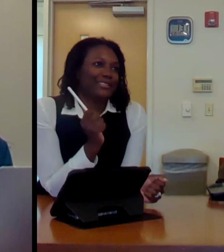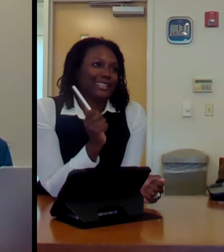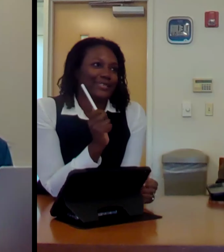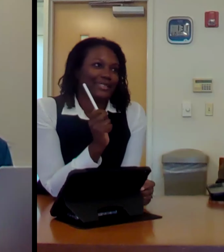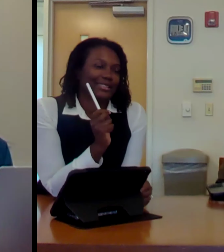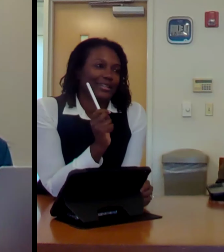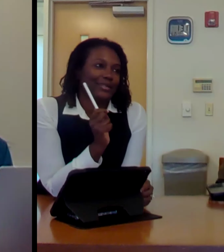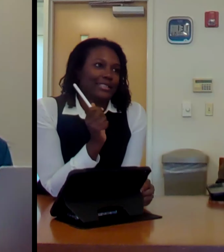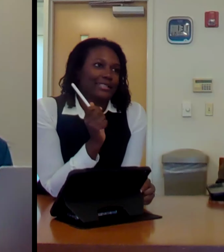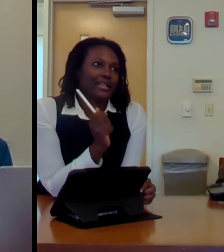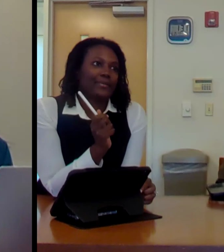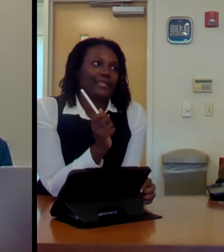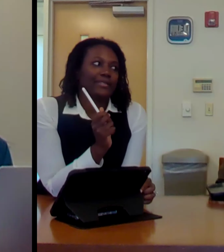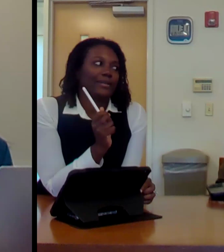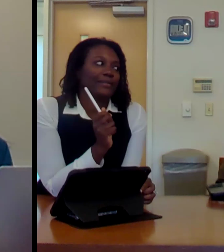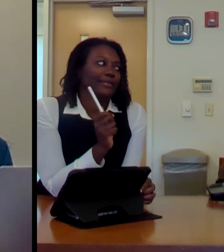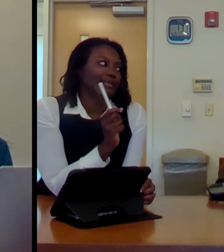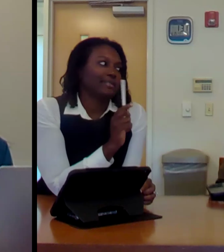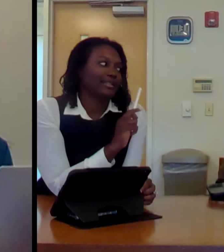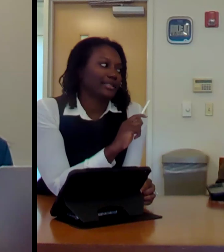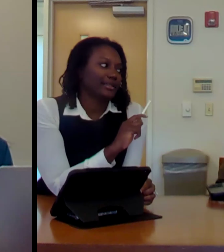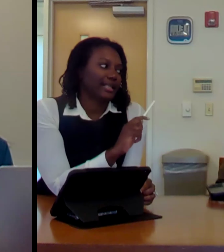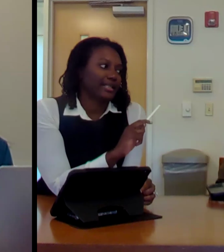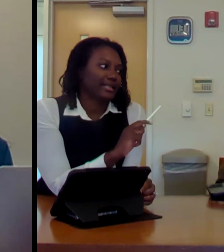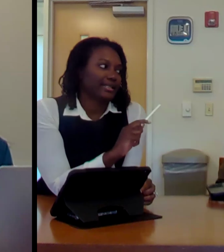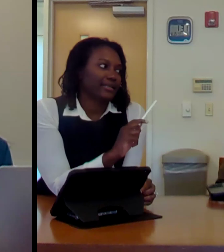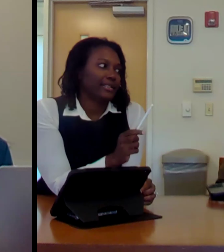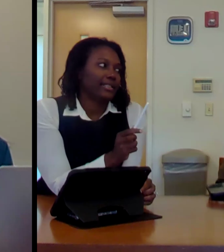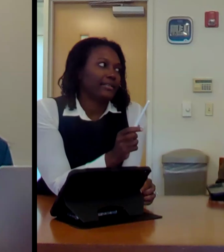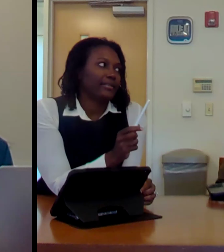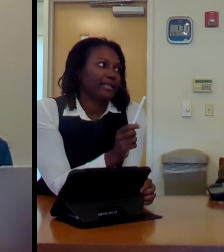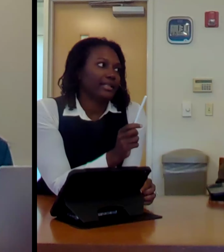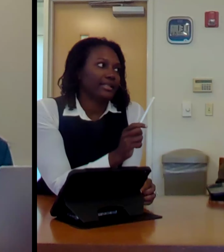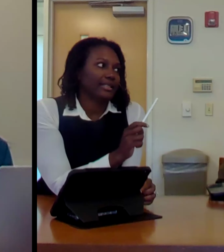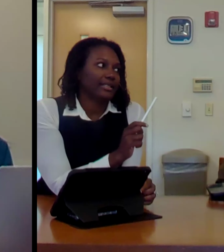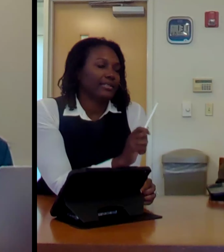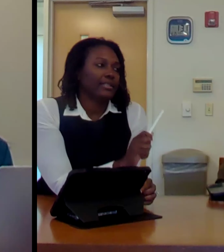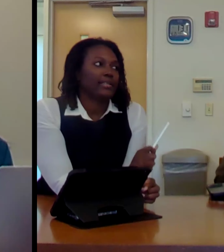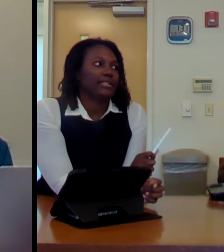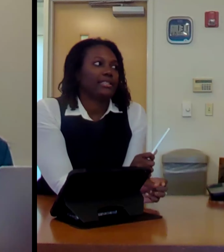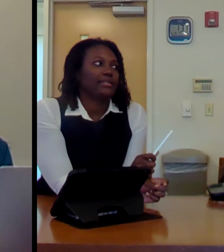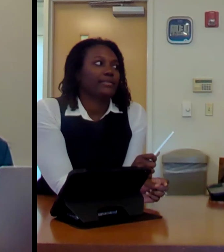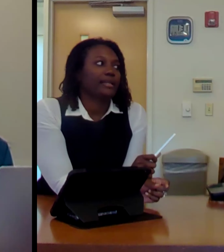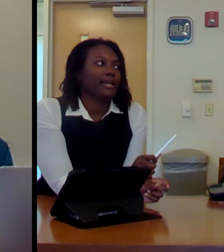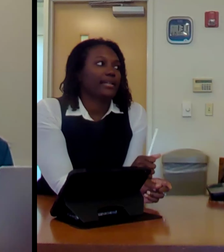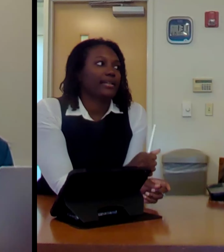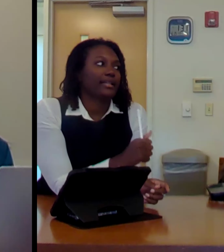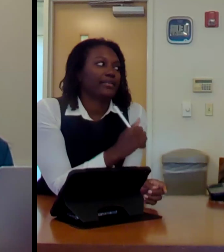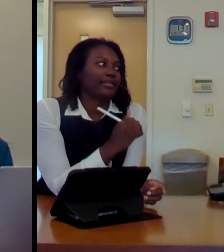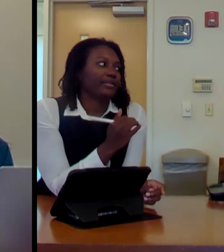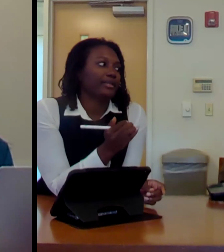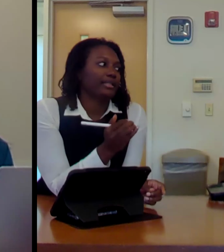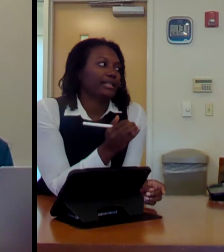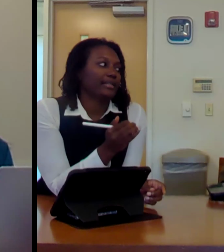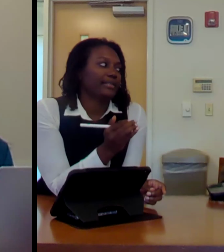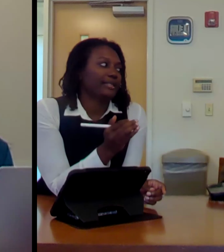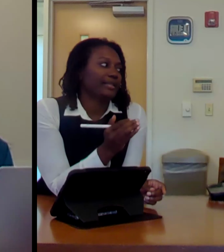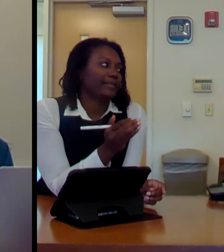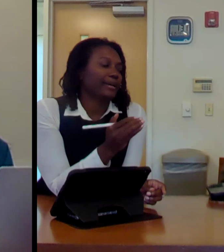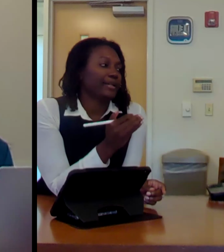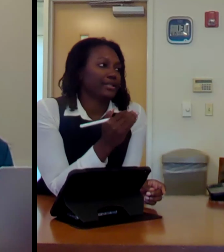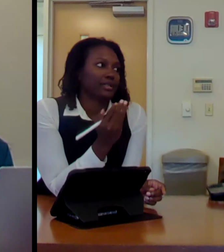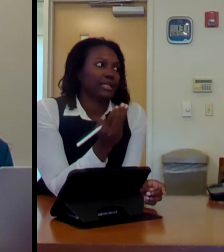So I don't know if you guys want to start with just comments on your initial reactions to the video and things that like stood out to you, and if you think